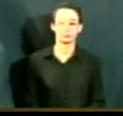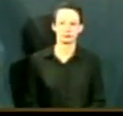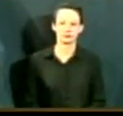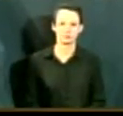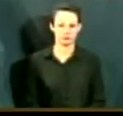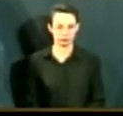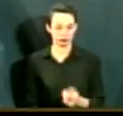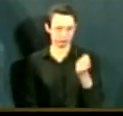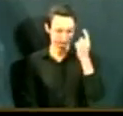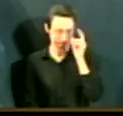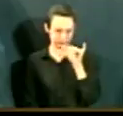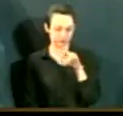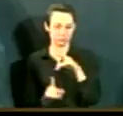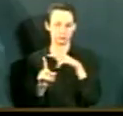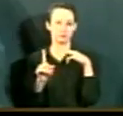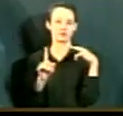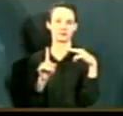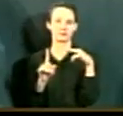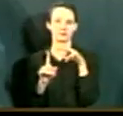And I get that.